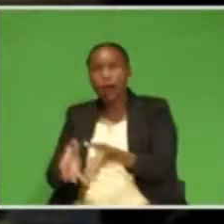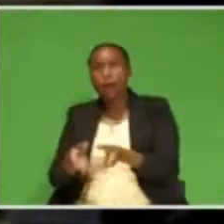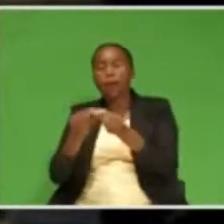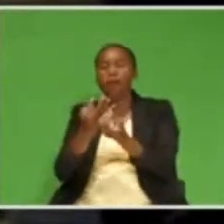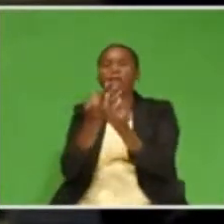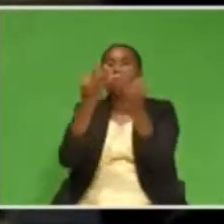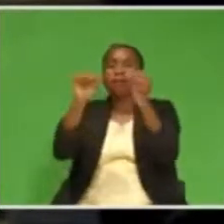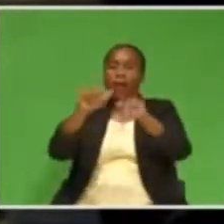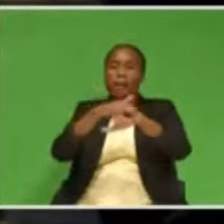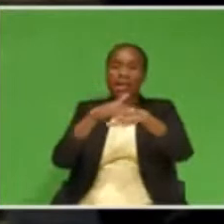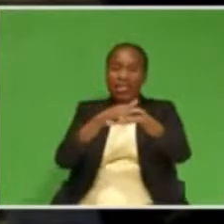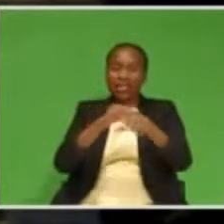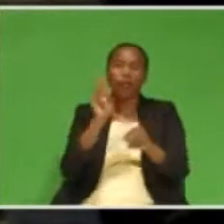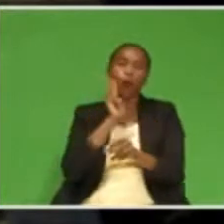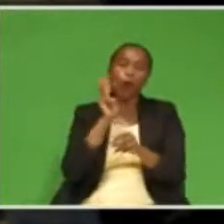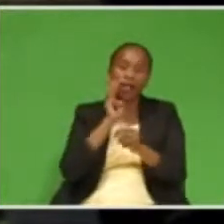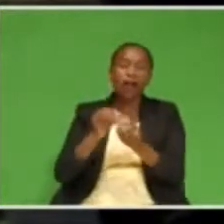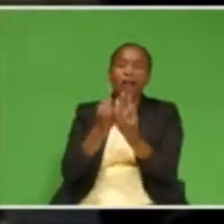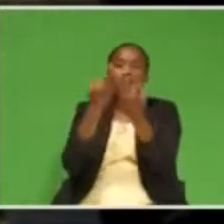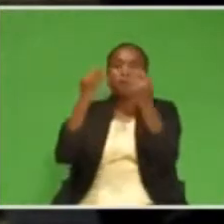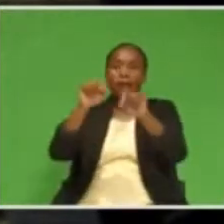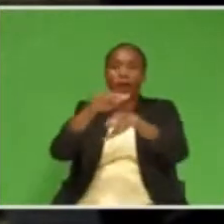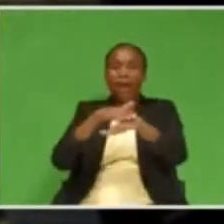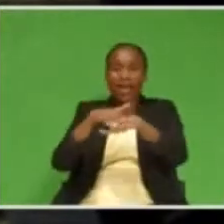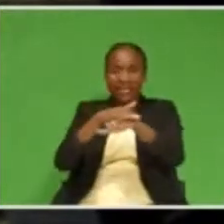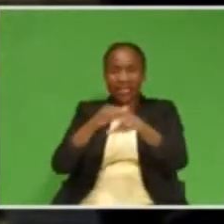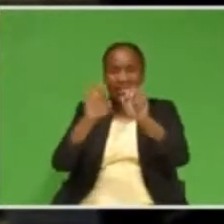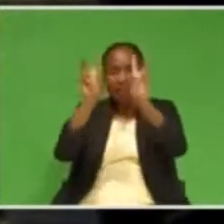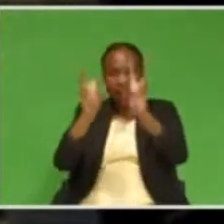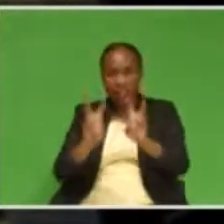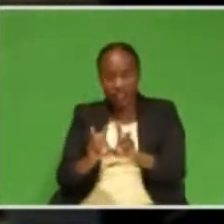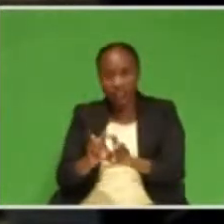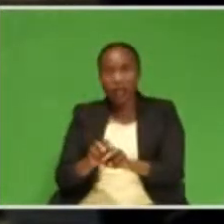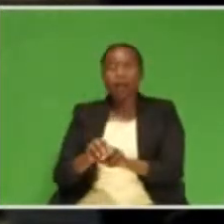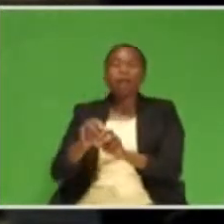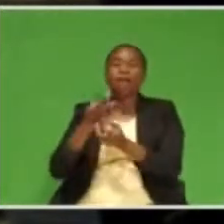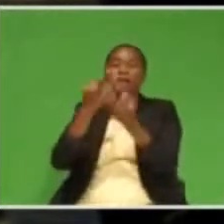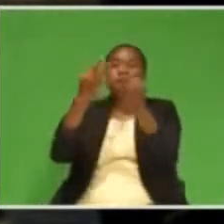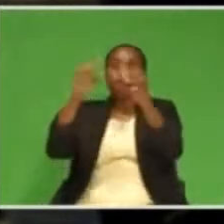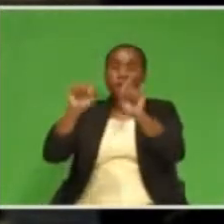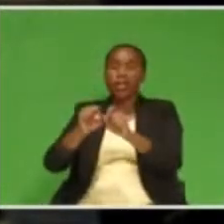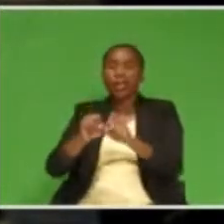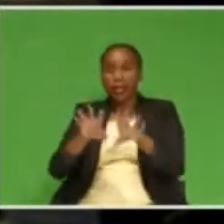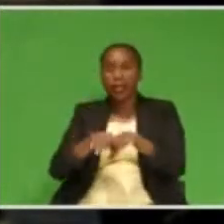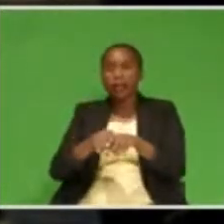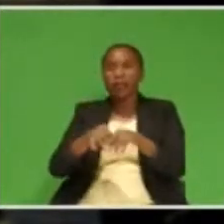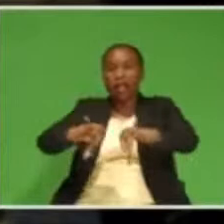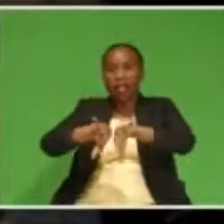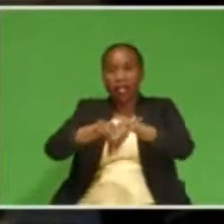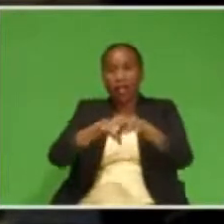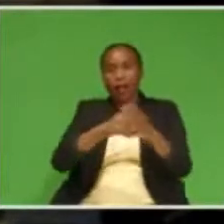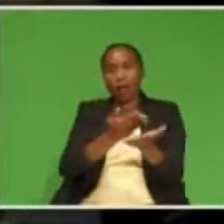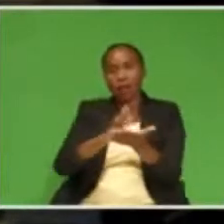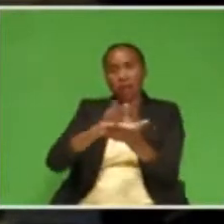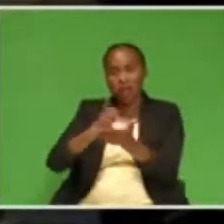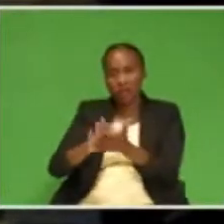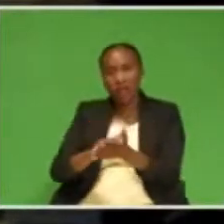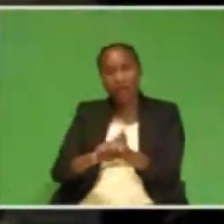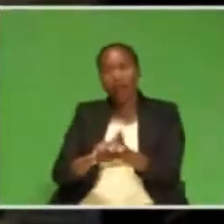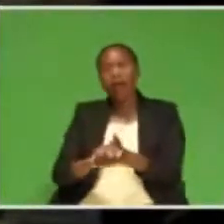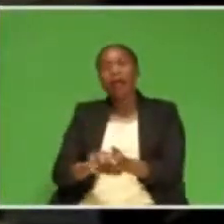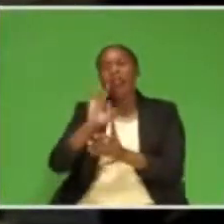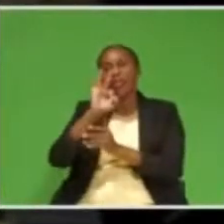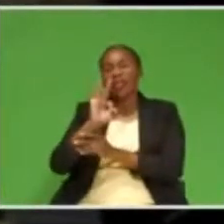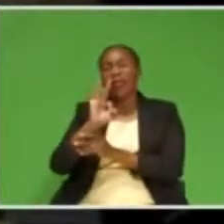water, free basic electricity, and free solid waste removal. Around 60% of our budget is